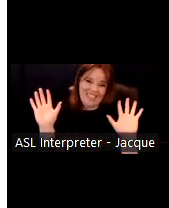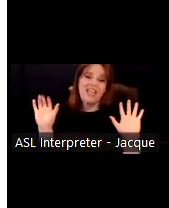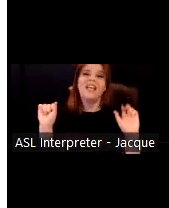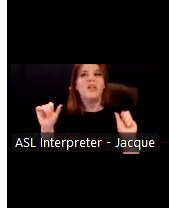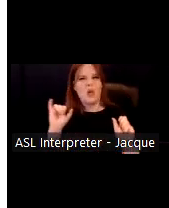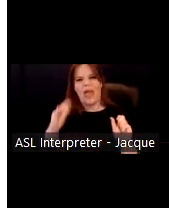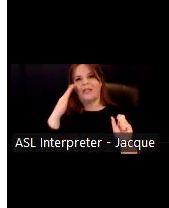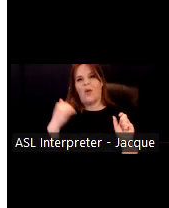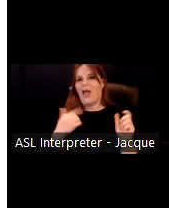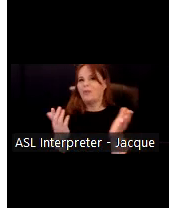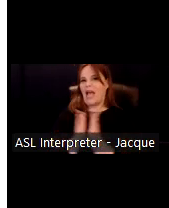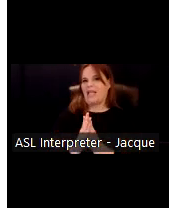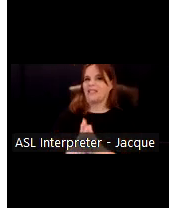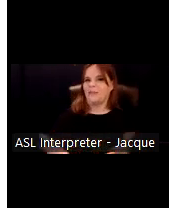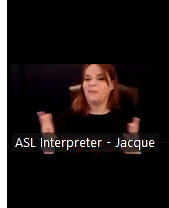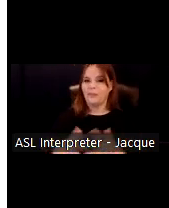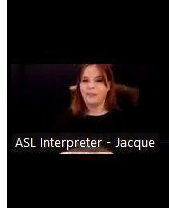why I was asking.